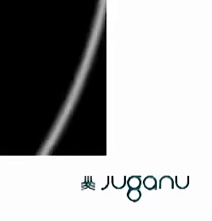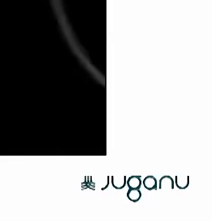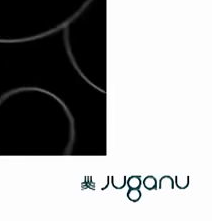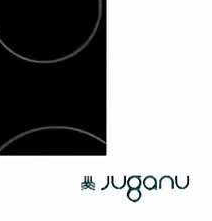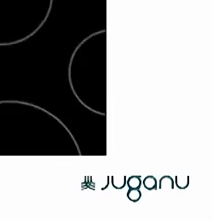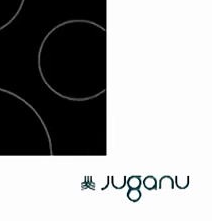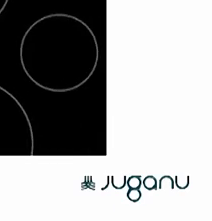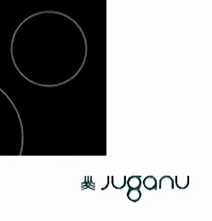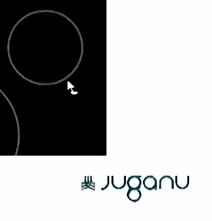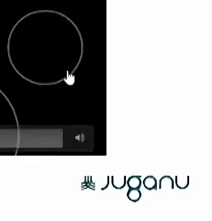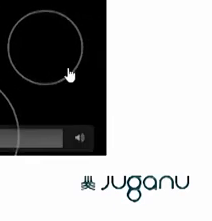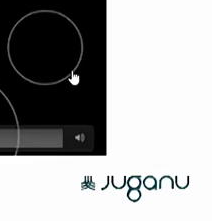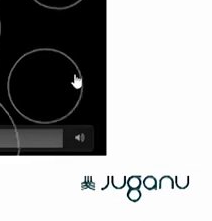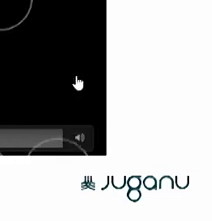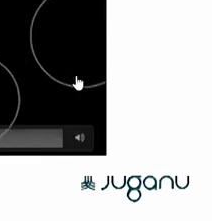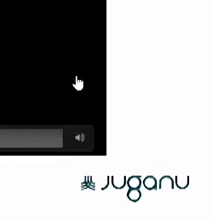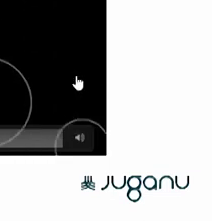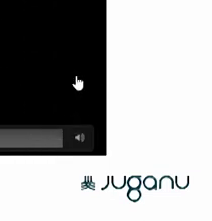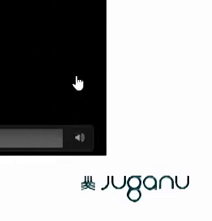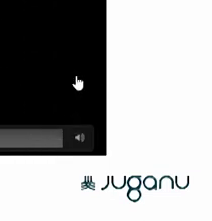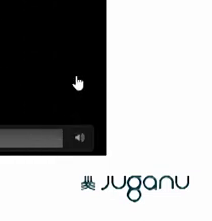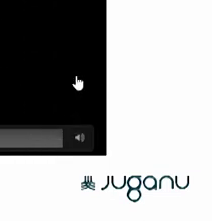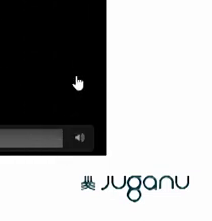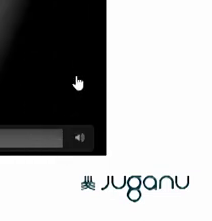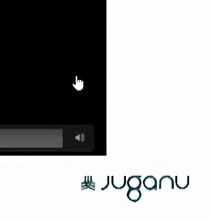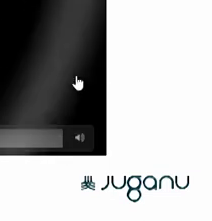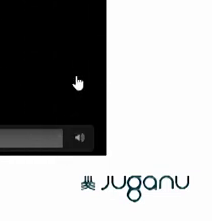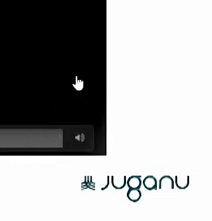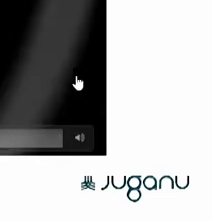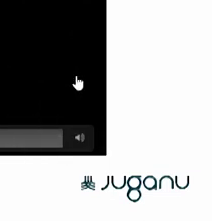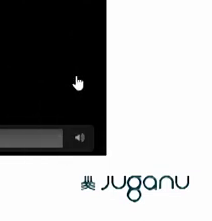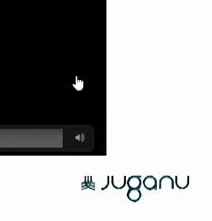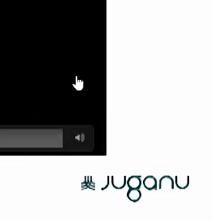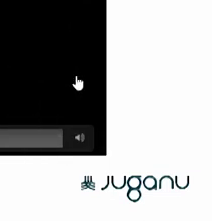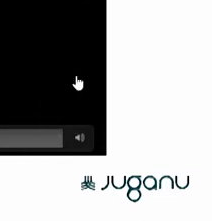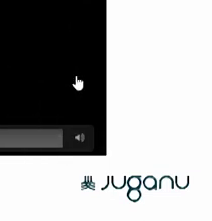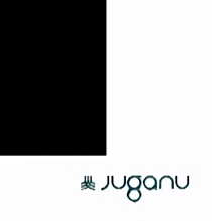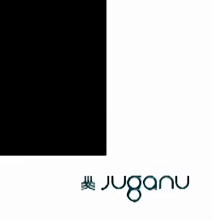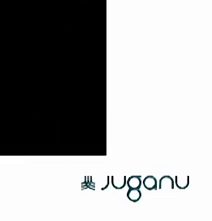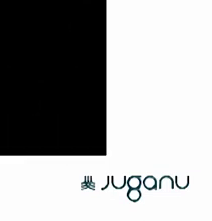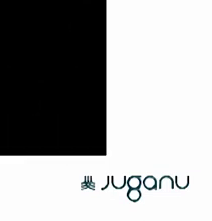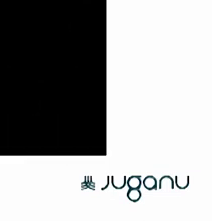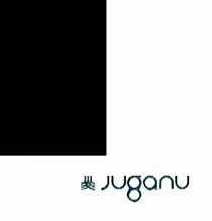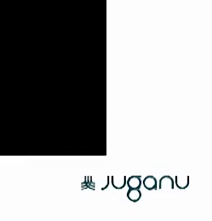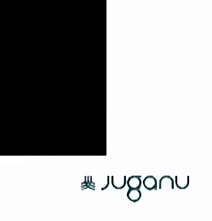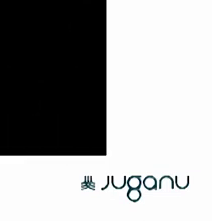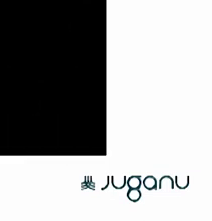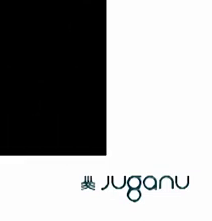Forget the high-cost infrastructure. Look towards a brighter future.